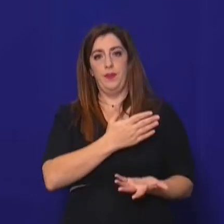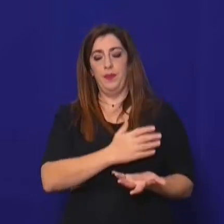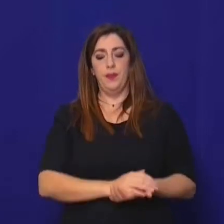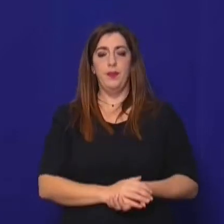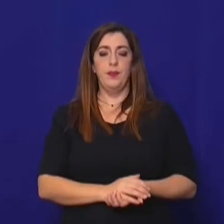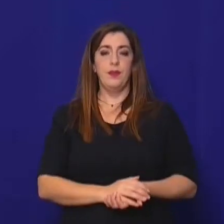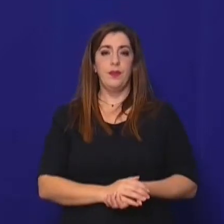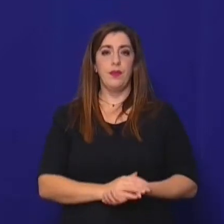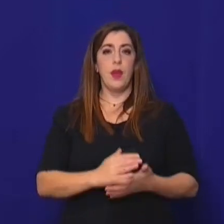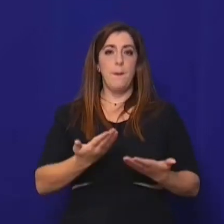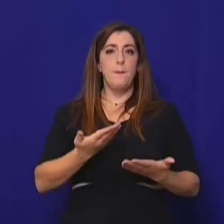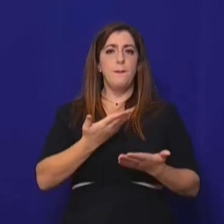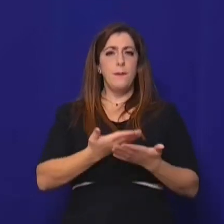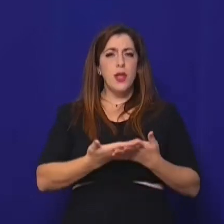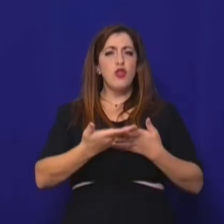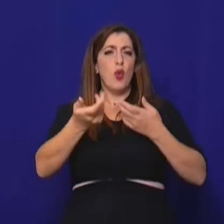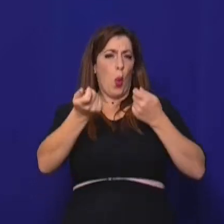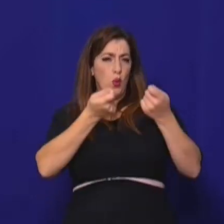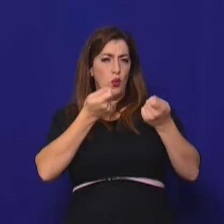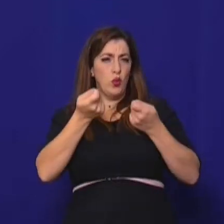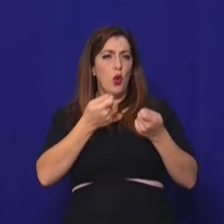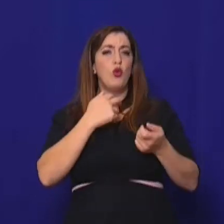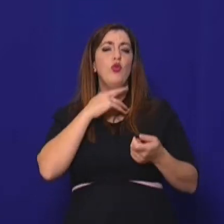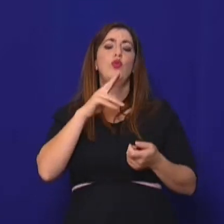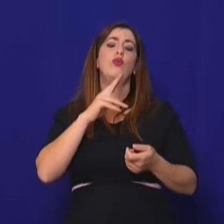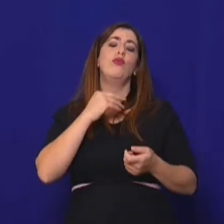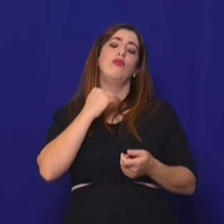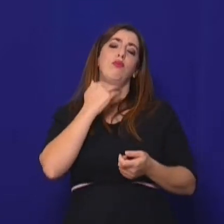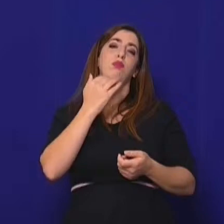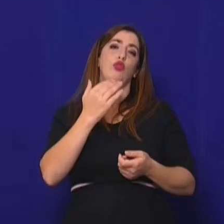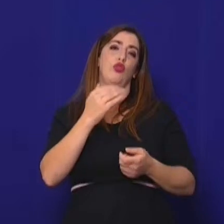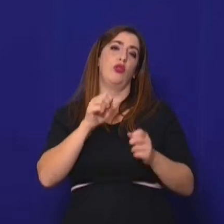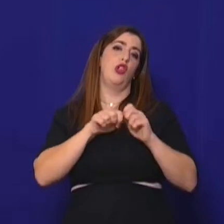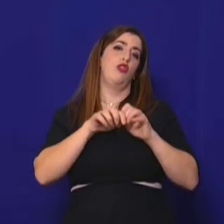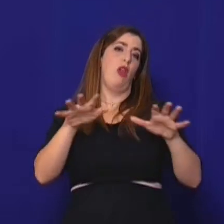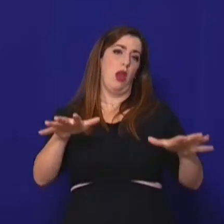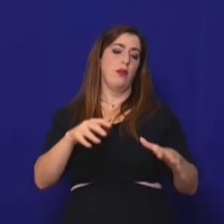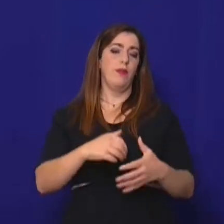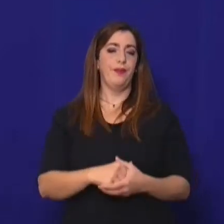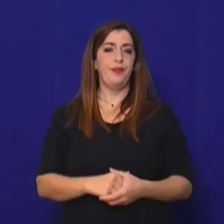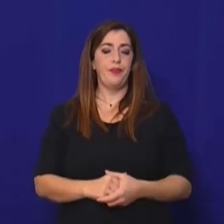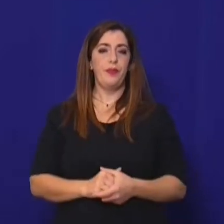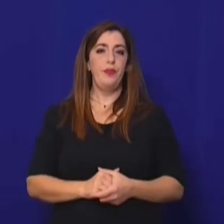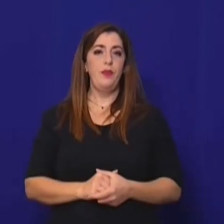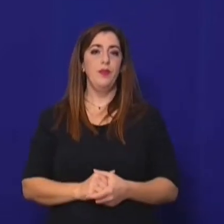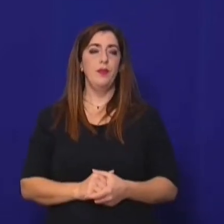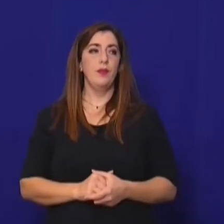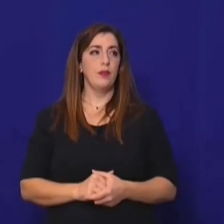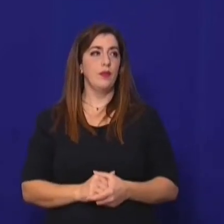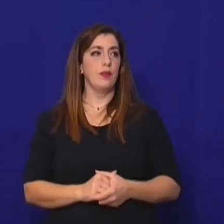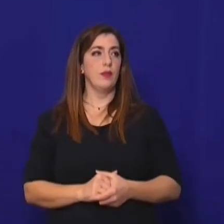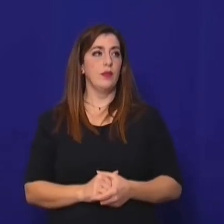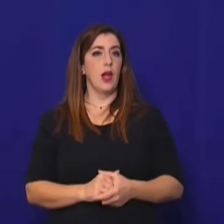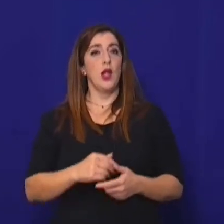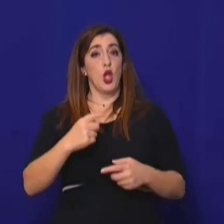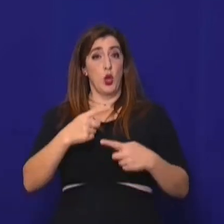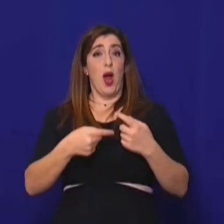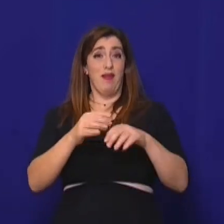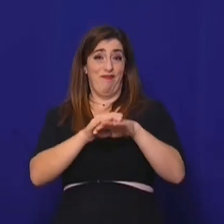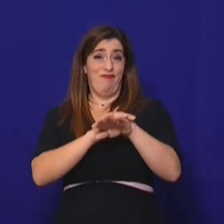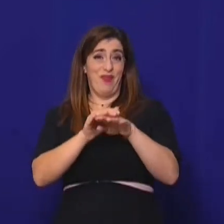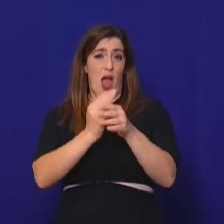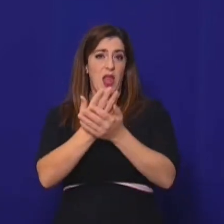mezzi meħtieġa biex nevitaw li nkunu qegħdin nesponu nies oħrajn. Fuq il-hand